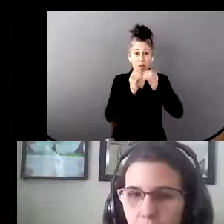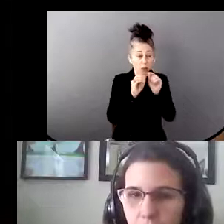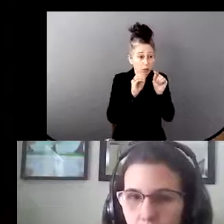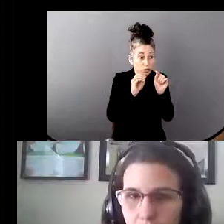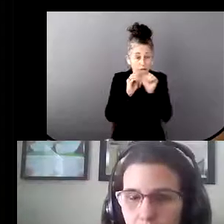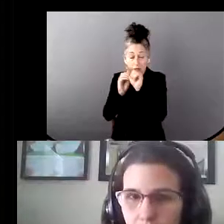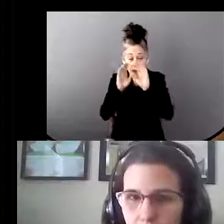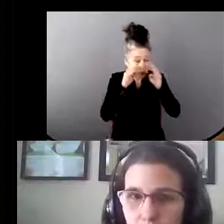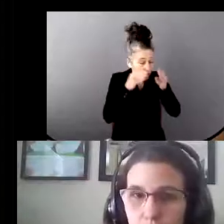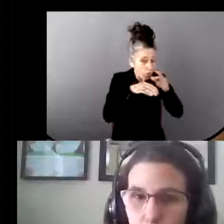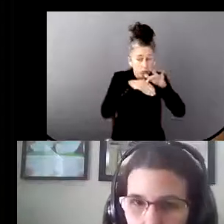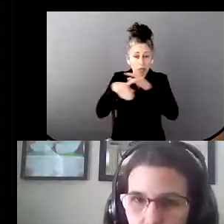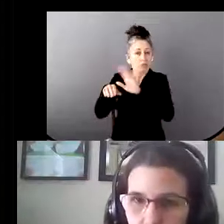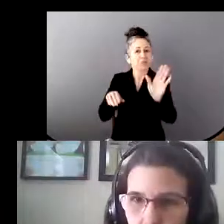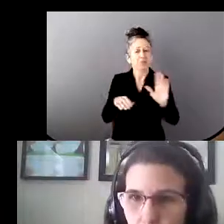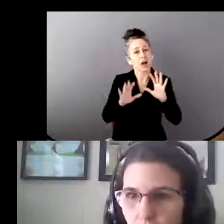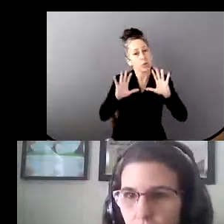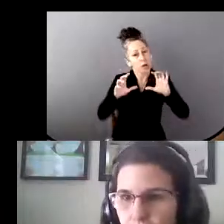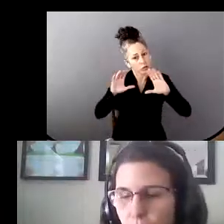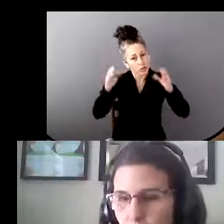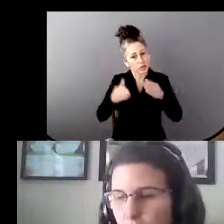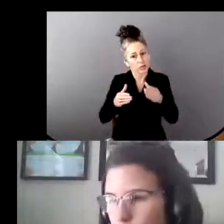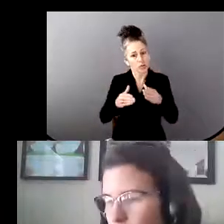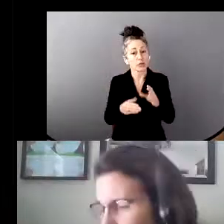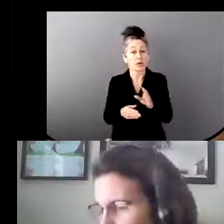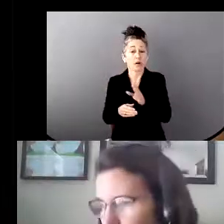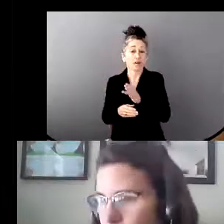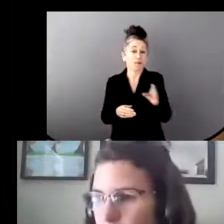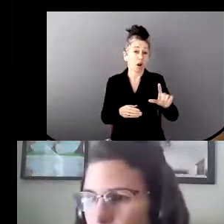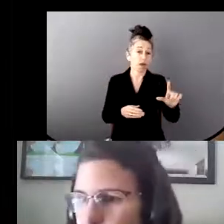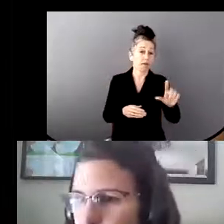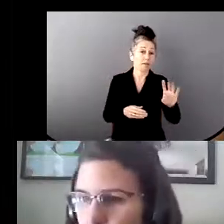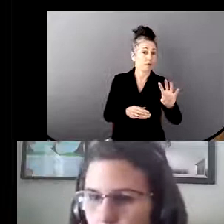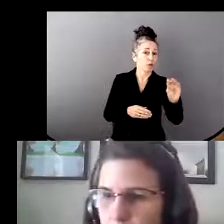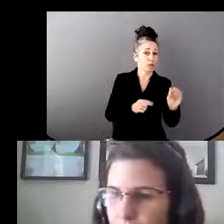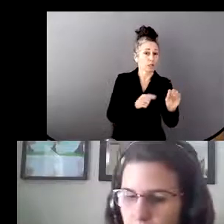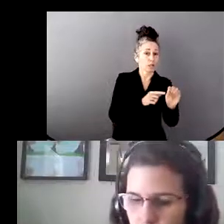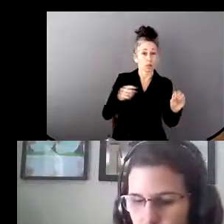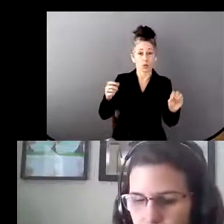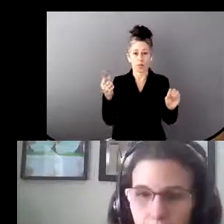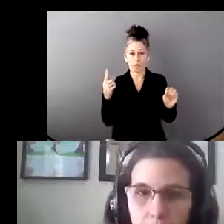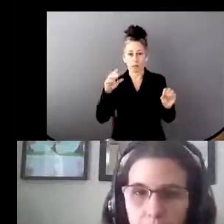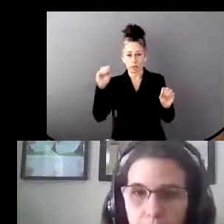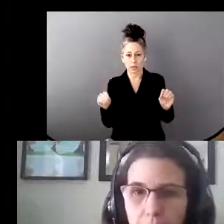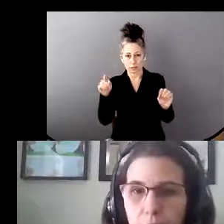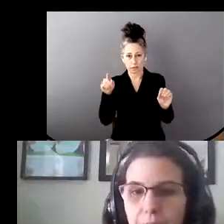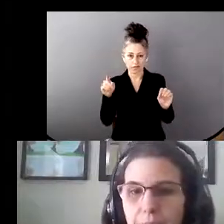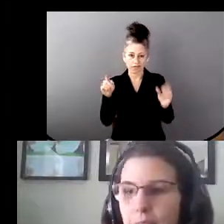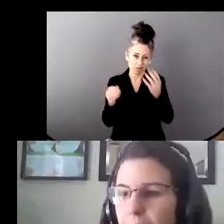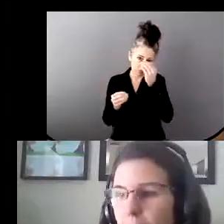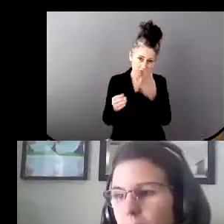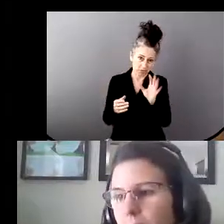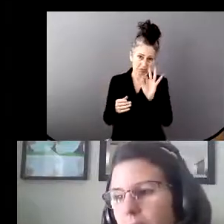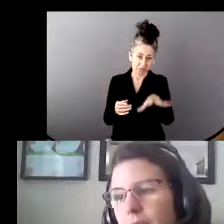but it is 4% on the far left going up to 11% on the far right, just for your information. Now, when I add